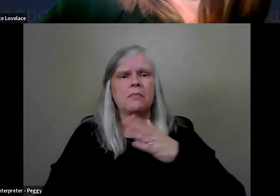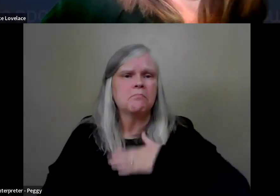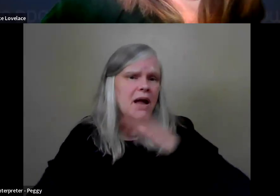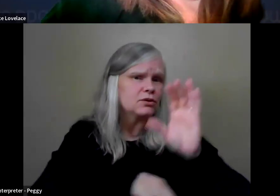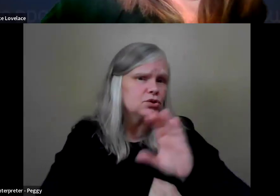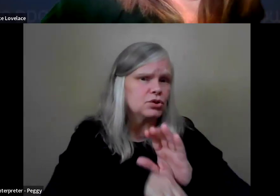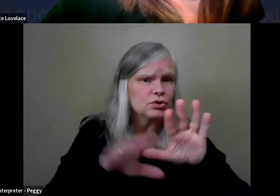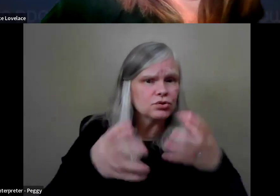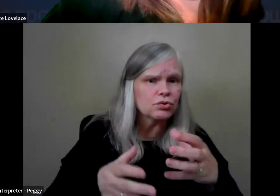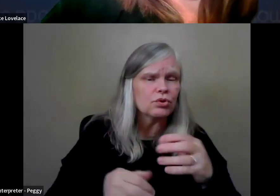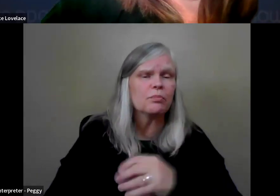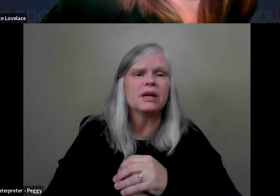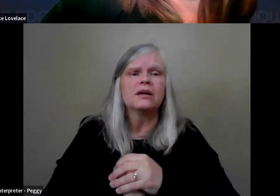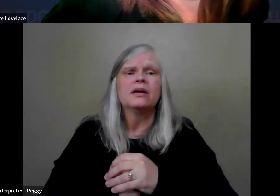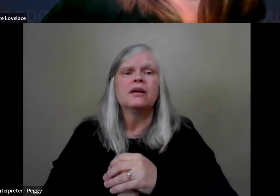church group up in